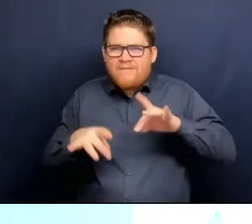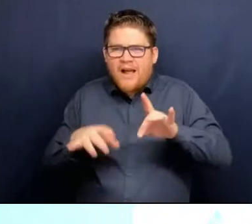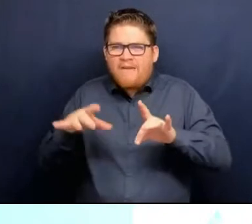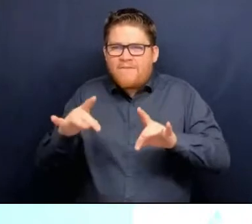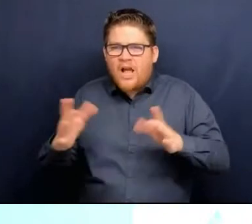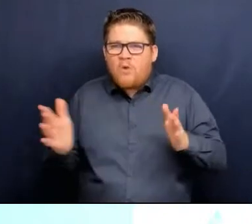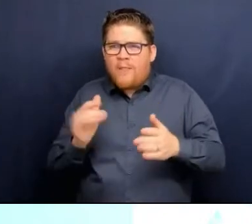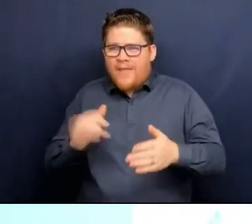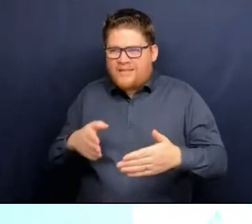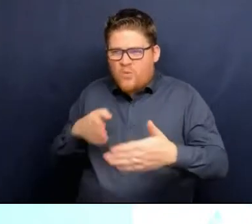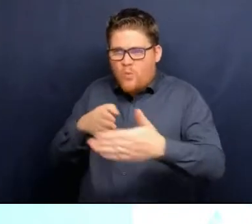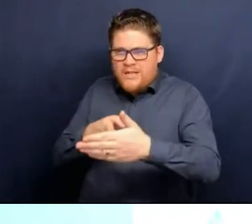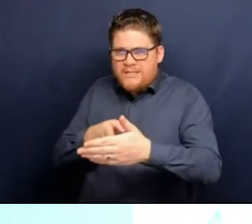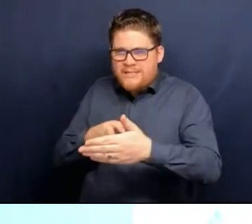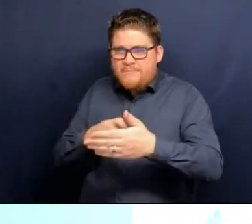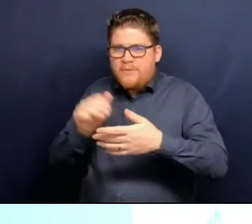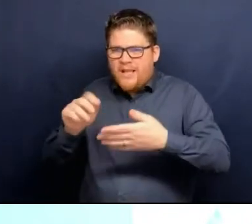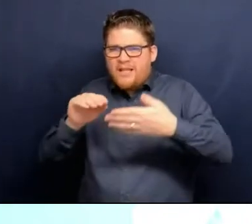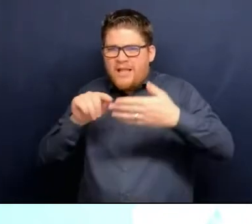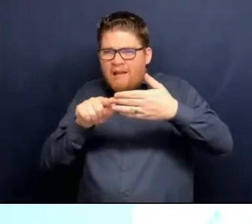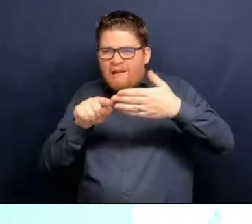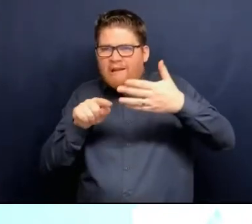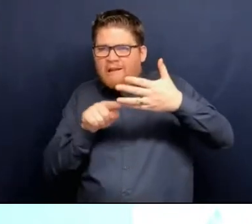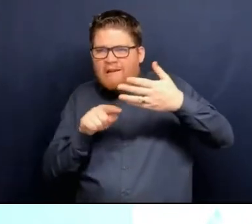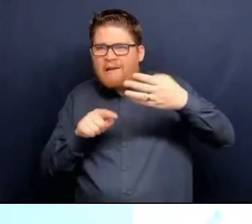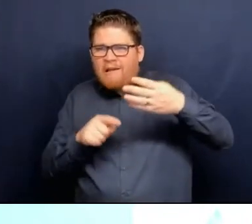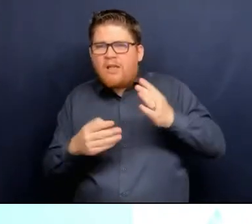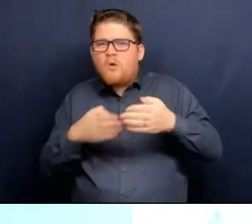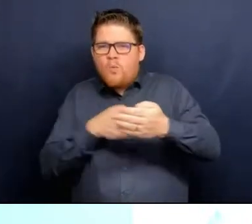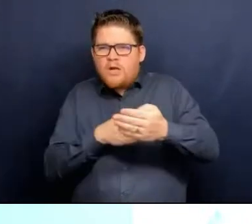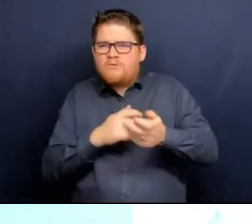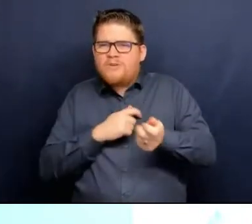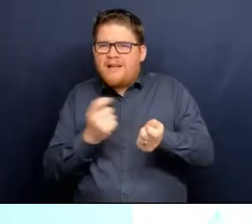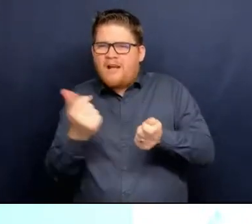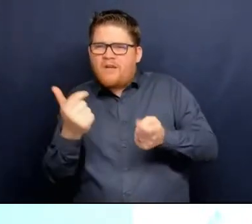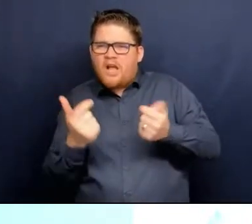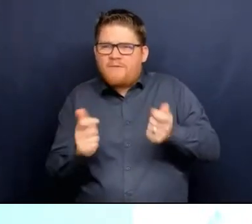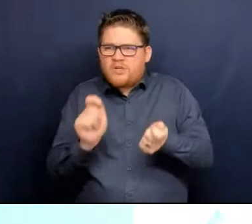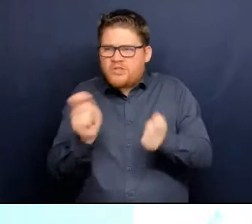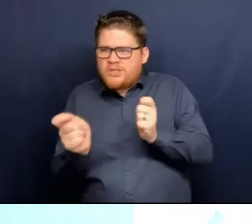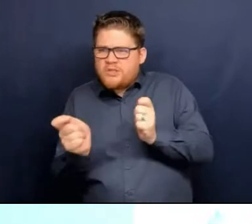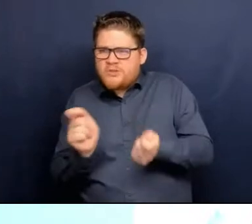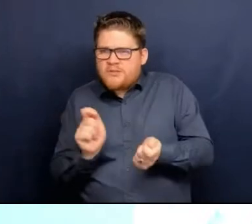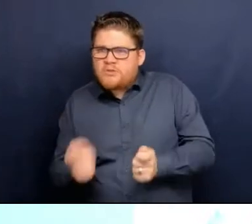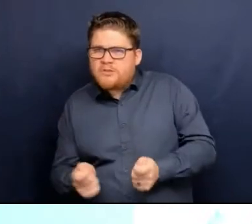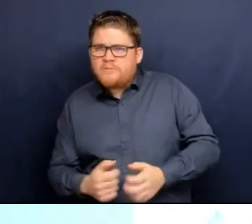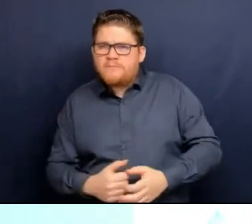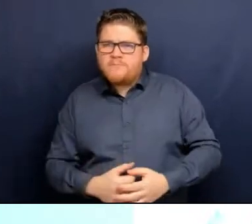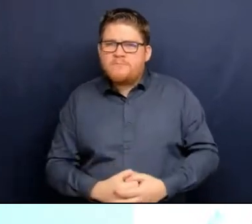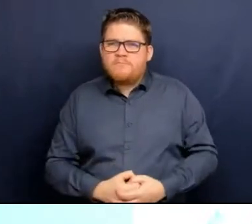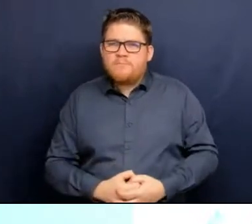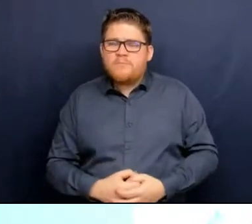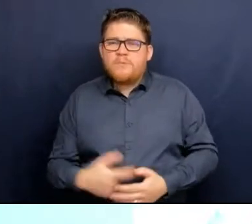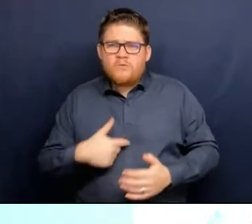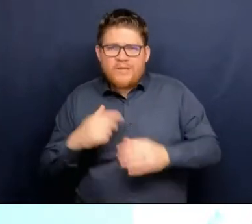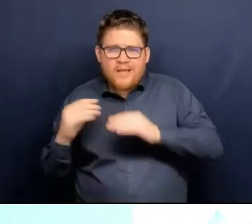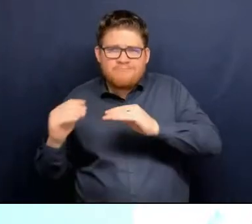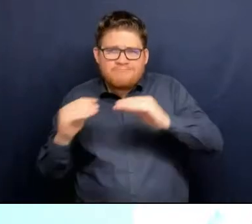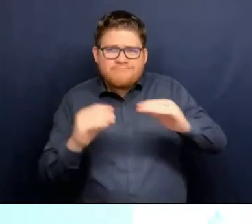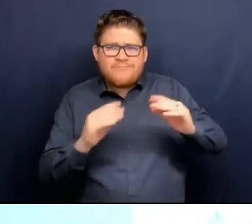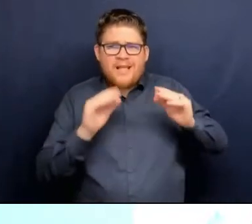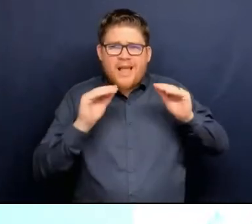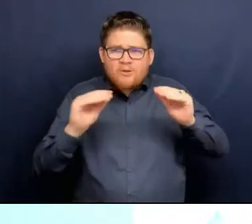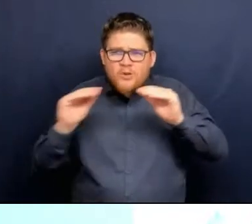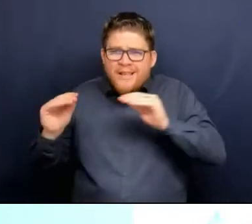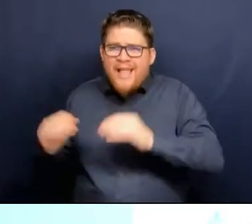law is governed and protected by law enforcement that understand and have modern tools to